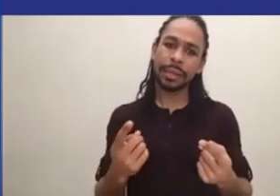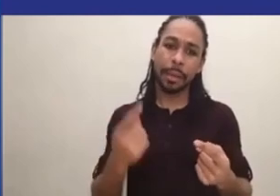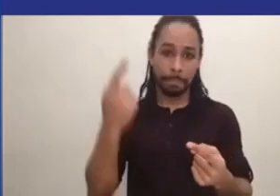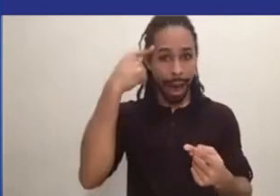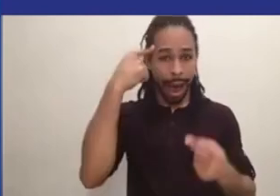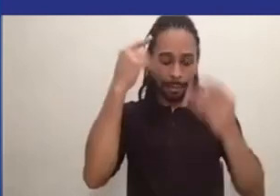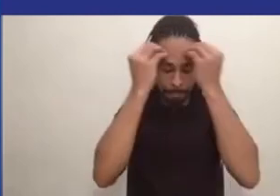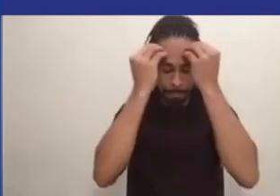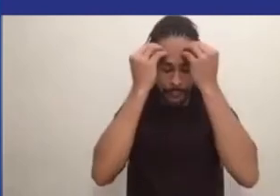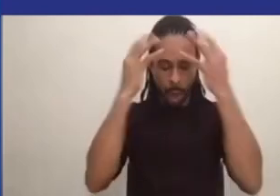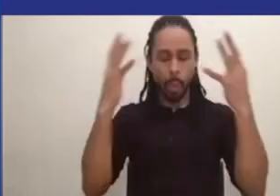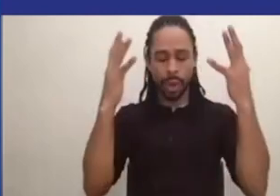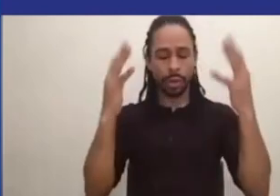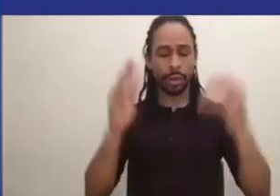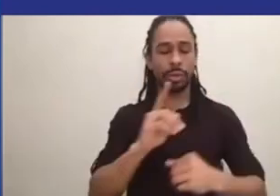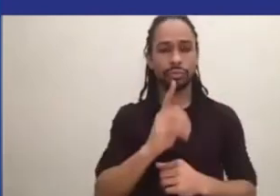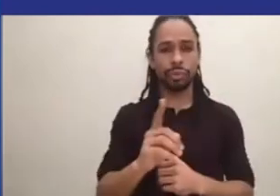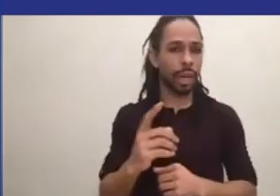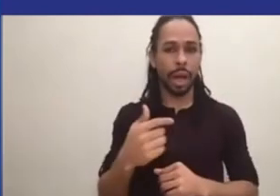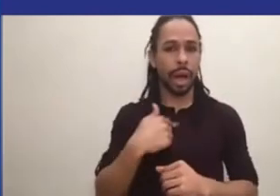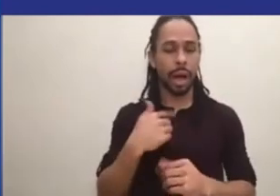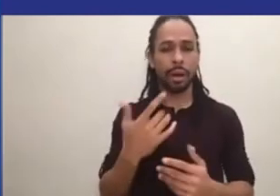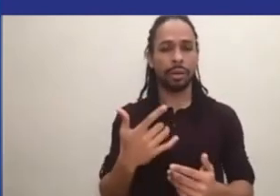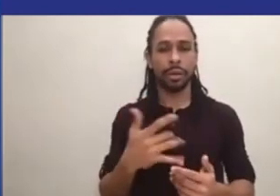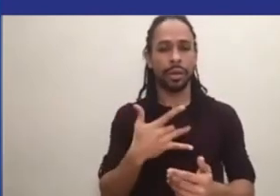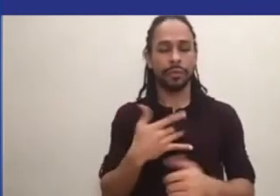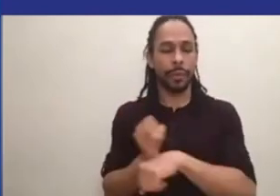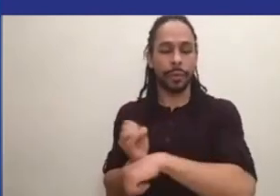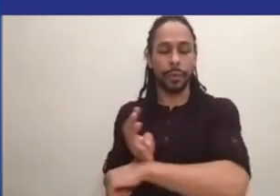mind-blowing. You know, I get the chills now even just thinking about